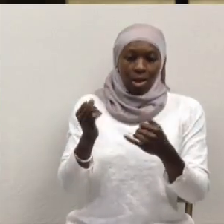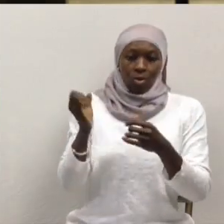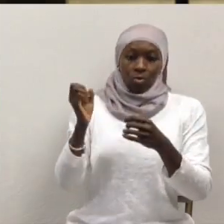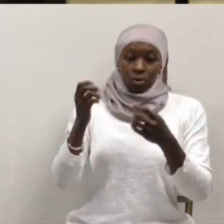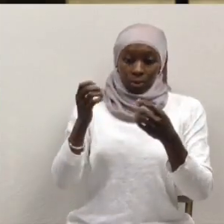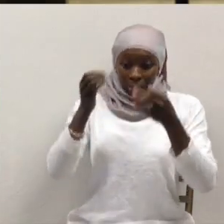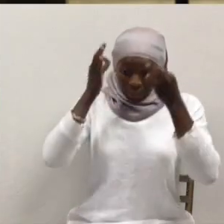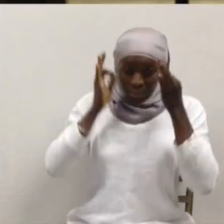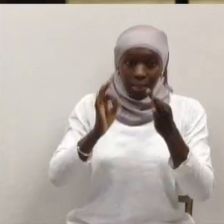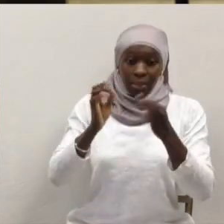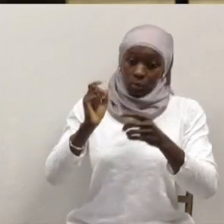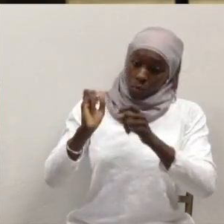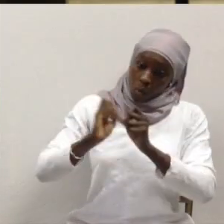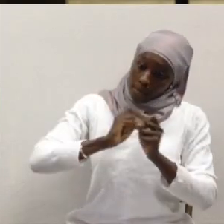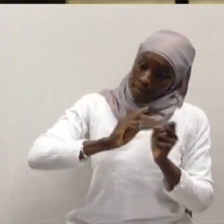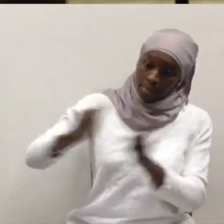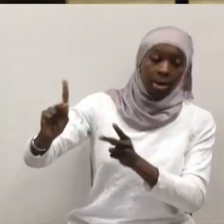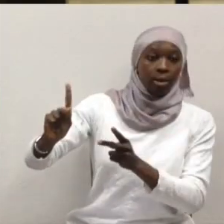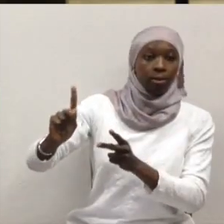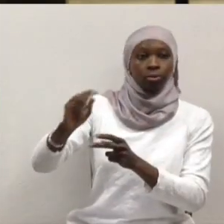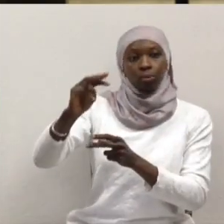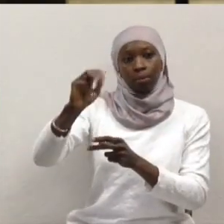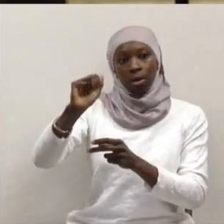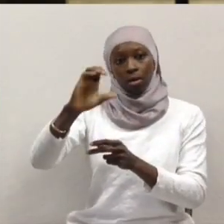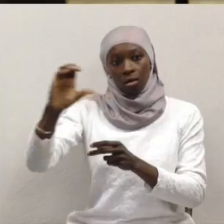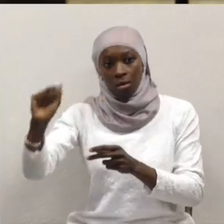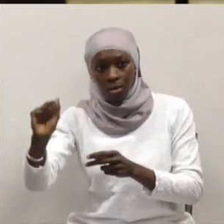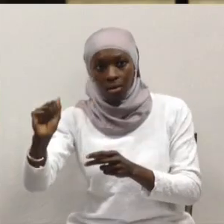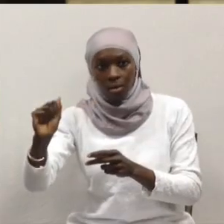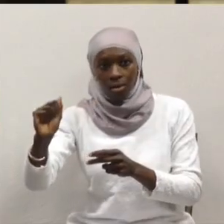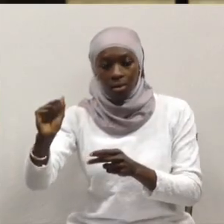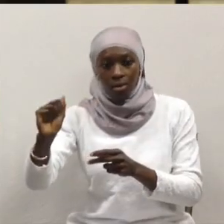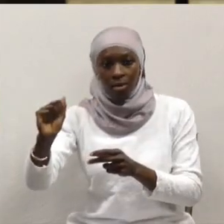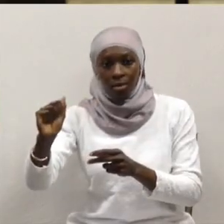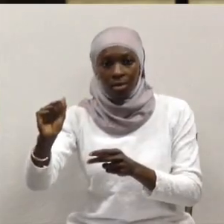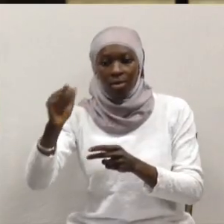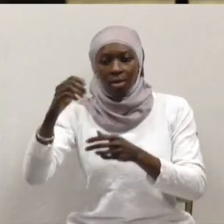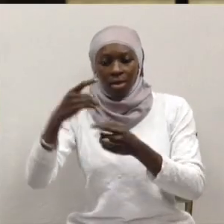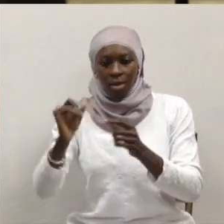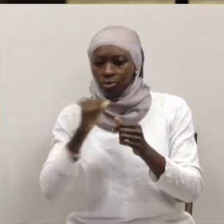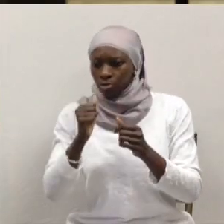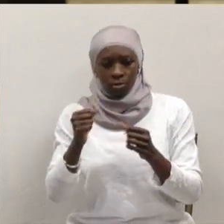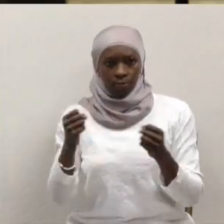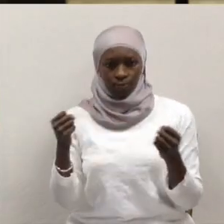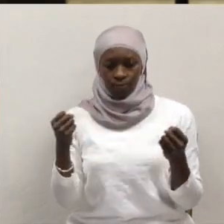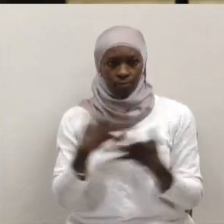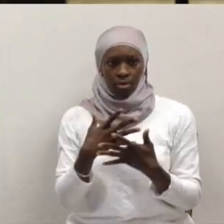force and entering Mecca peacefully, nobody is scratched, no fight.